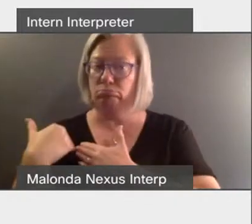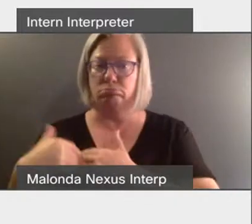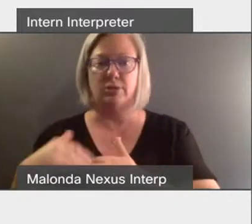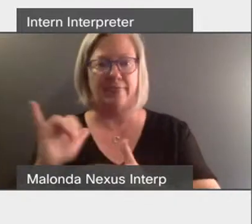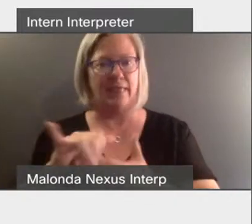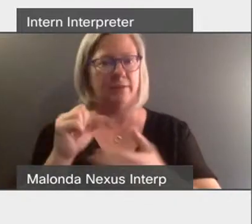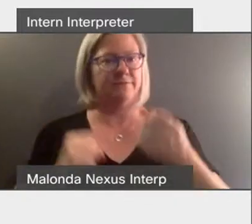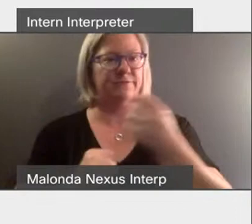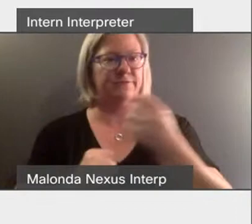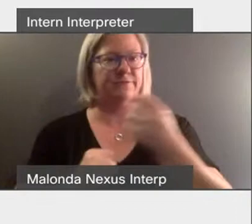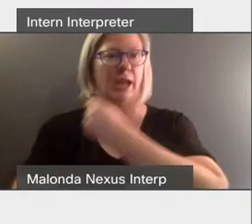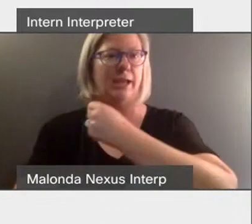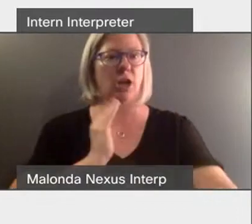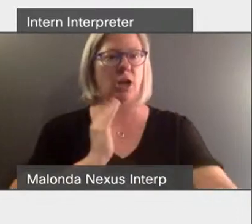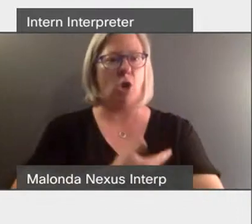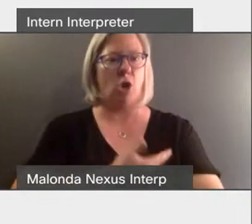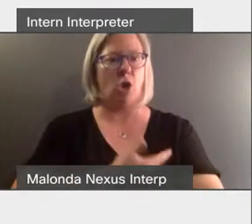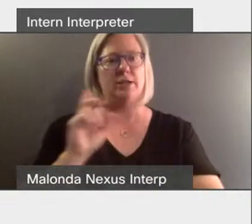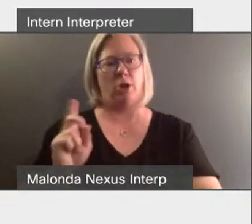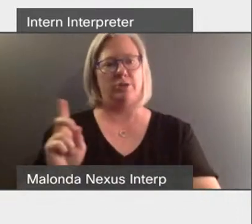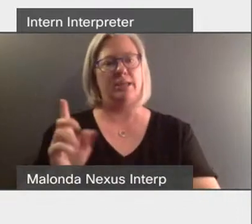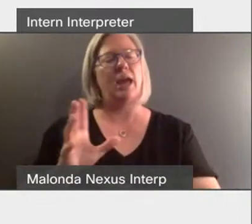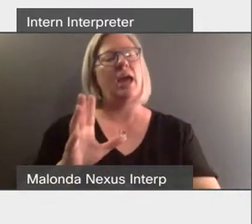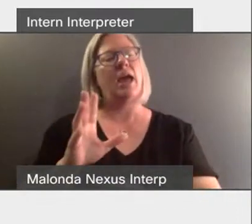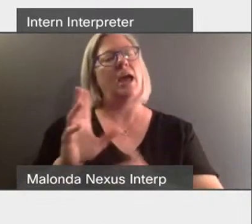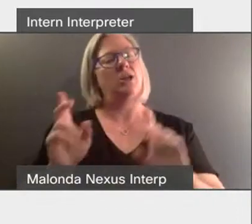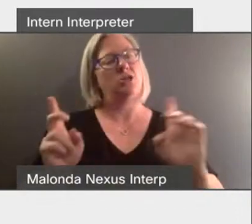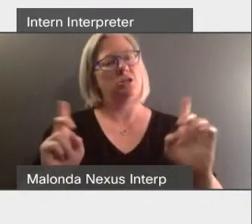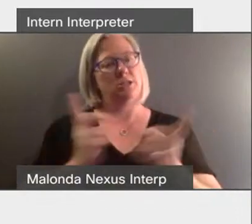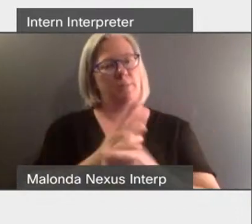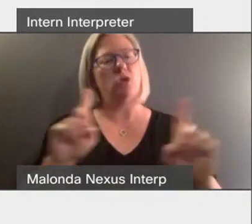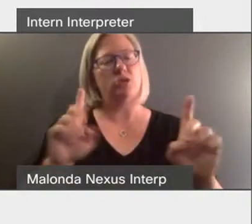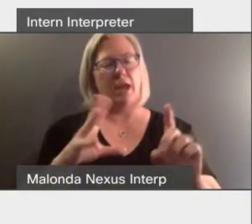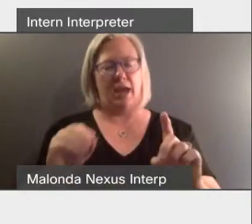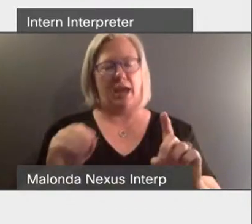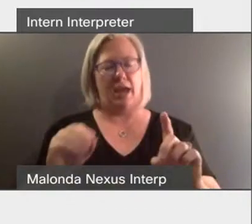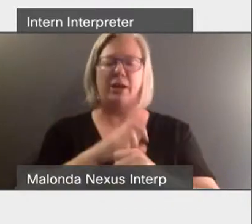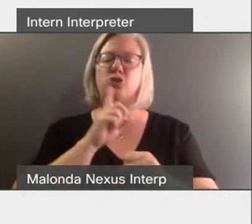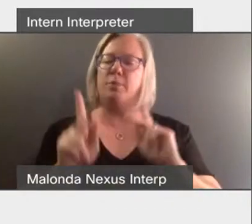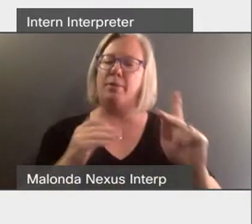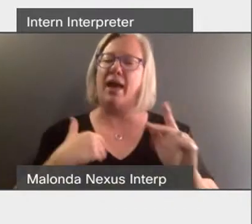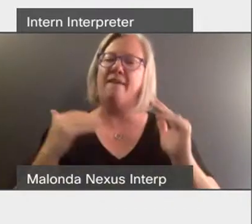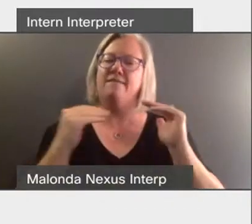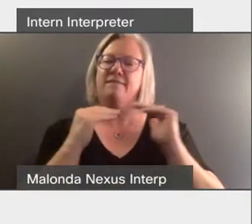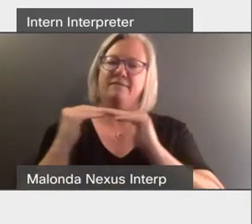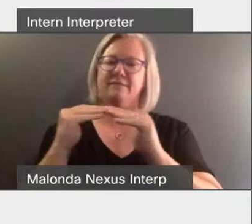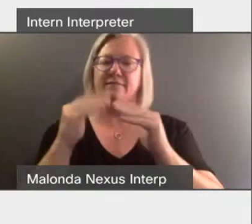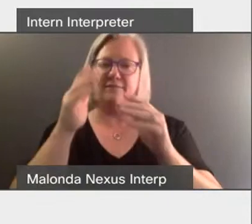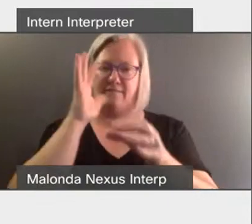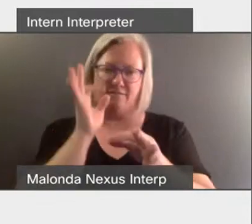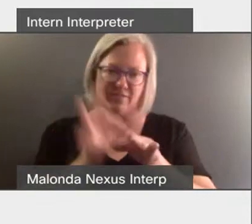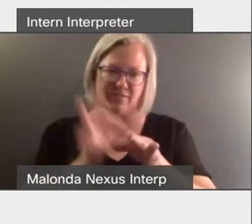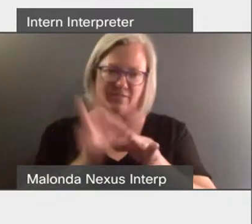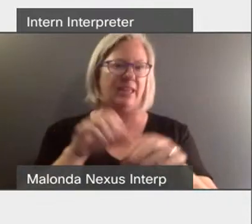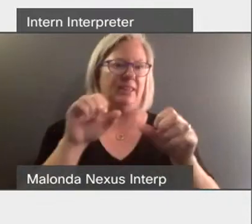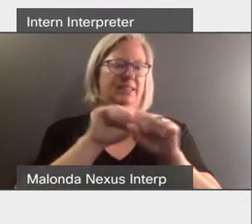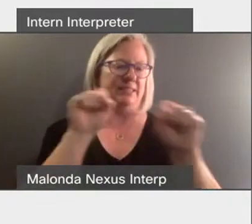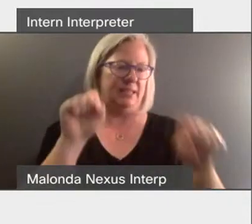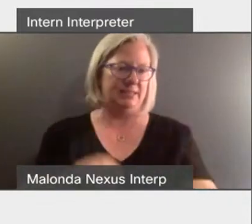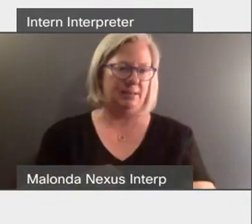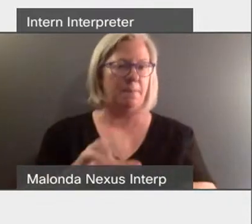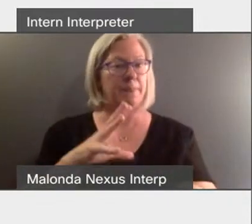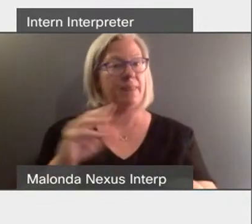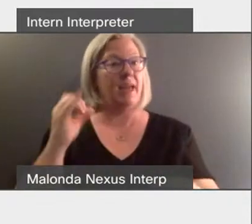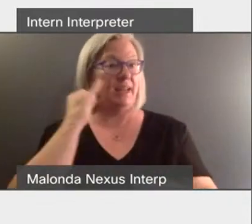our democracy and determines whether people have faith in our electoral system and whether their participation